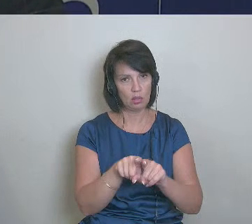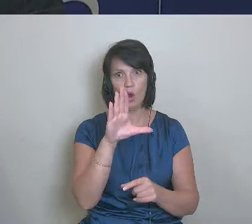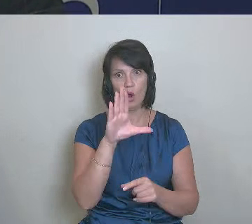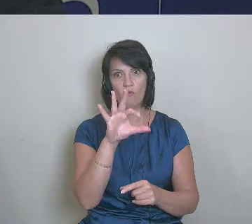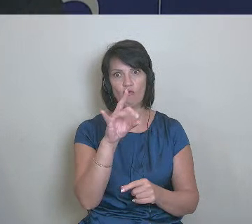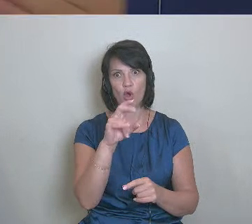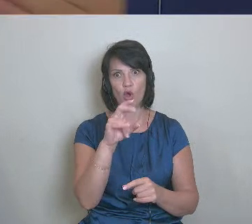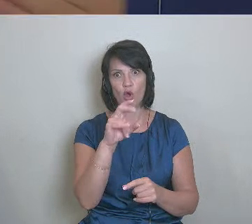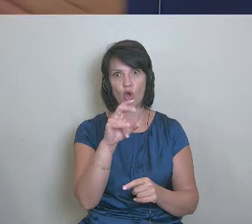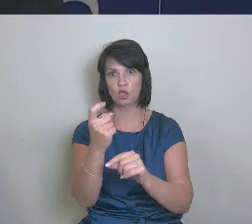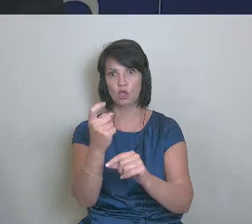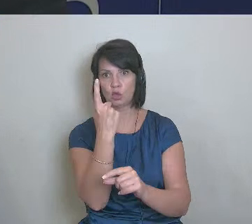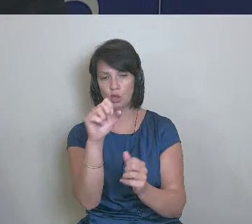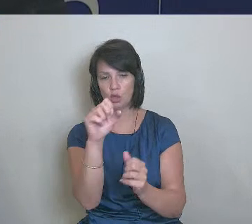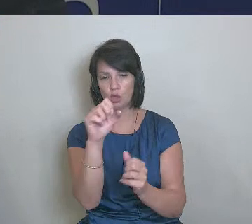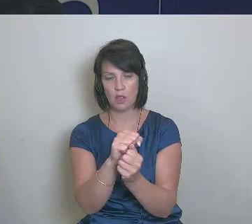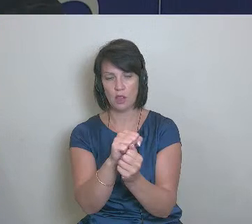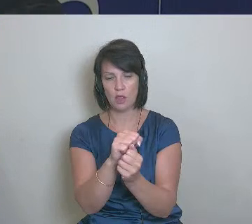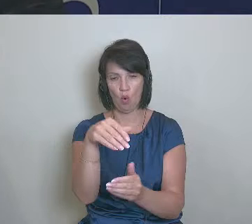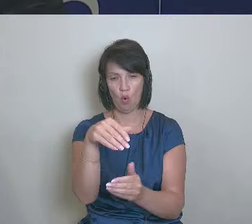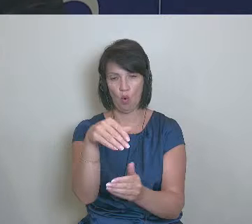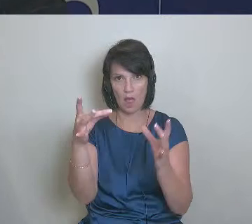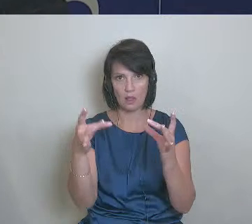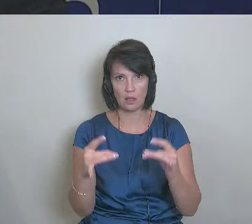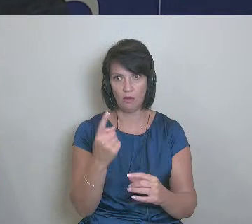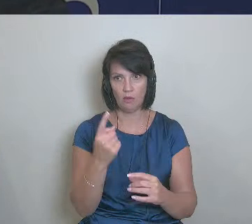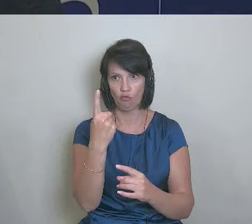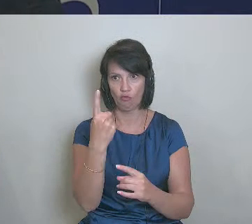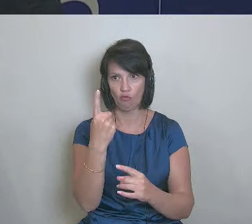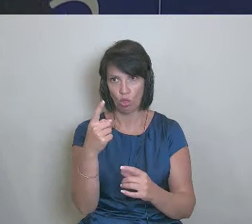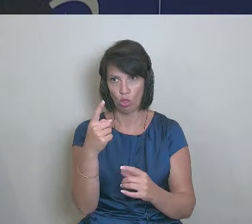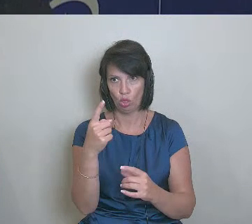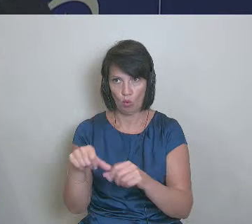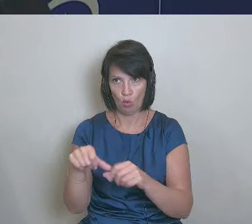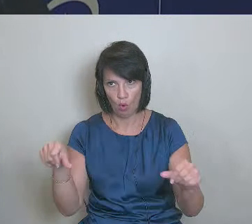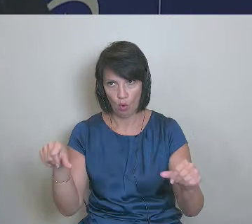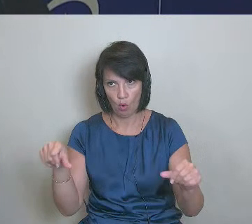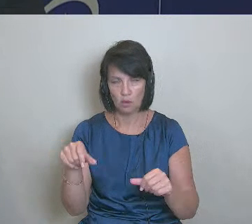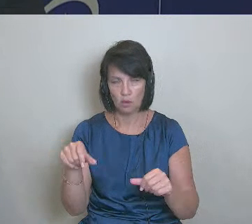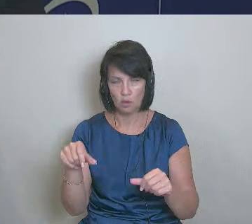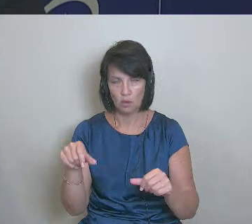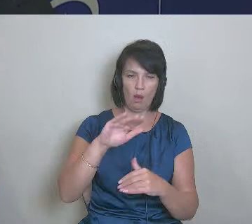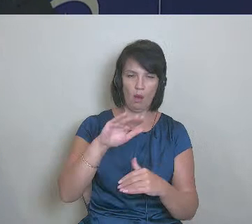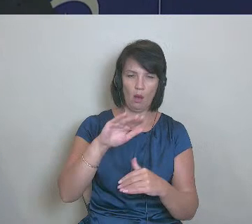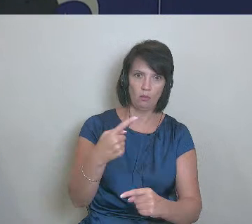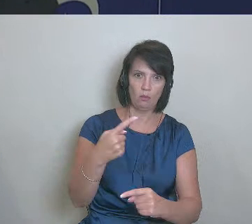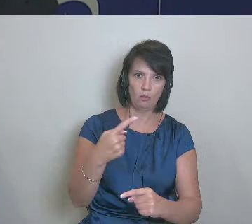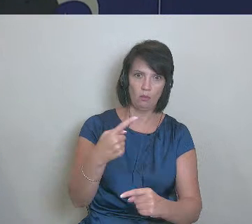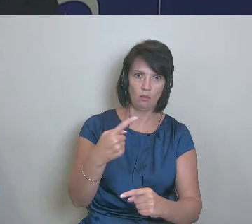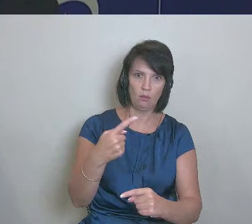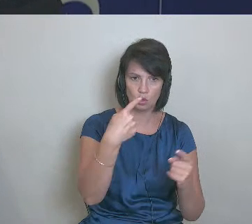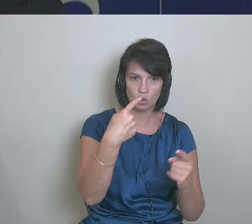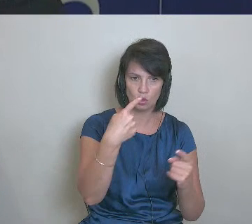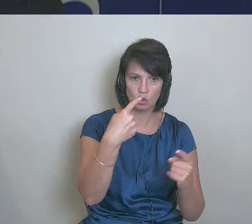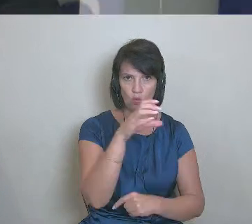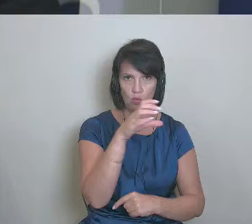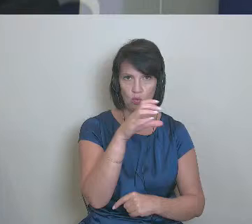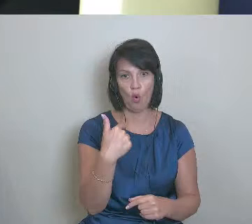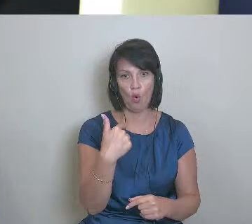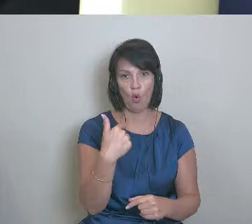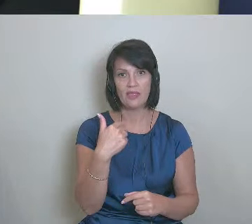so it will fail because they have to go to one commission, then go back, and then go to another commission. And I have another question,